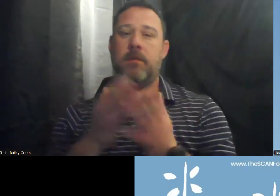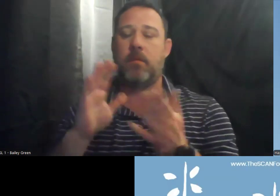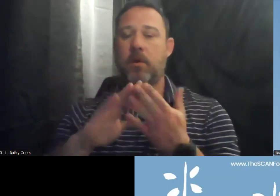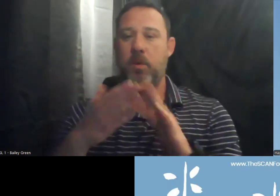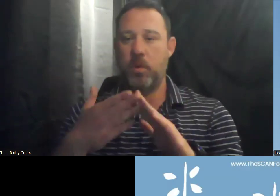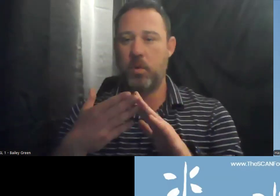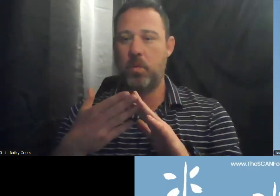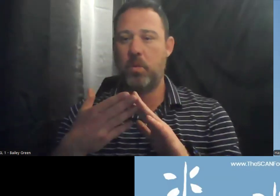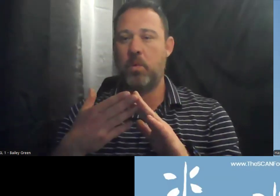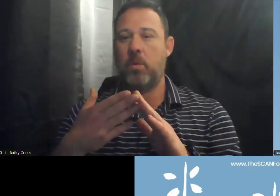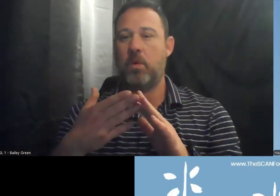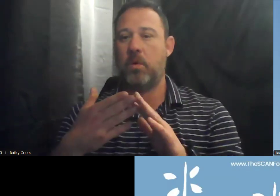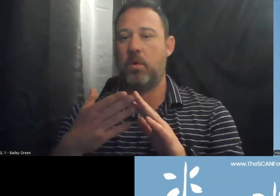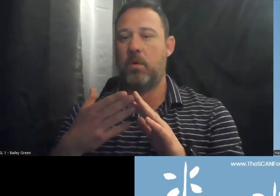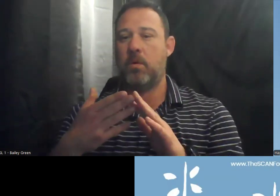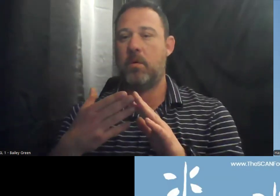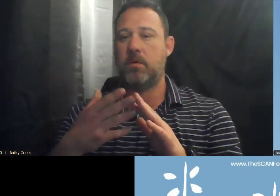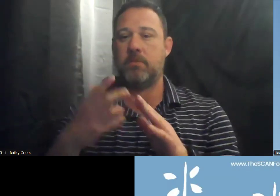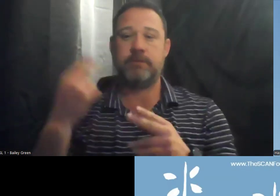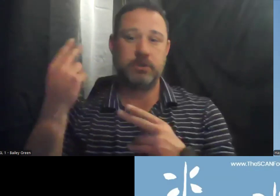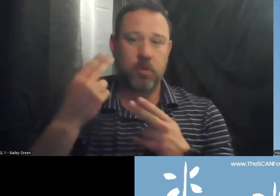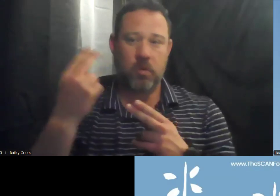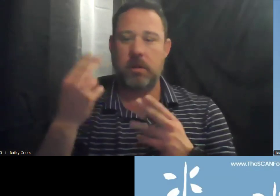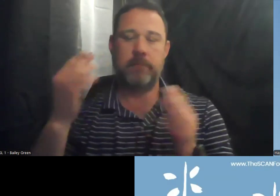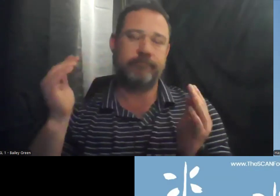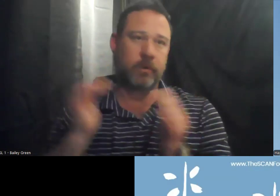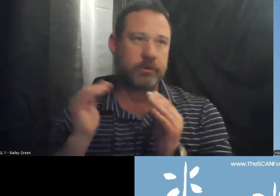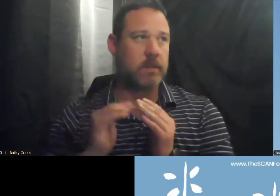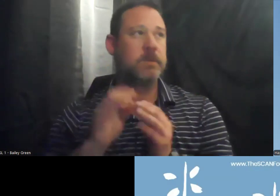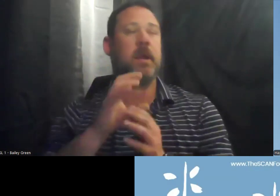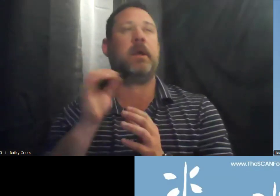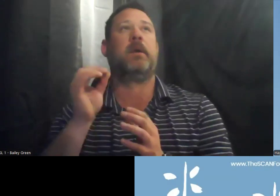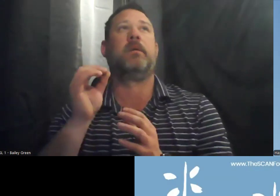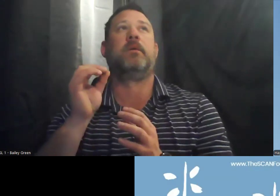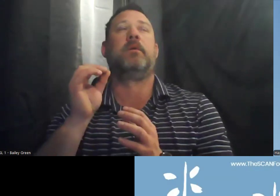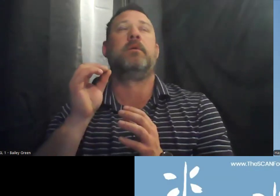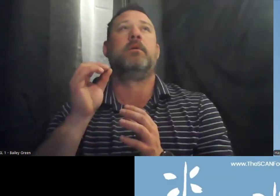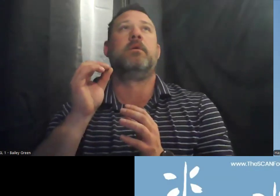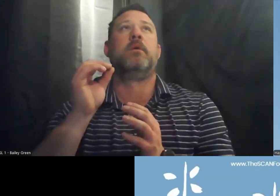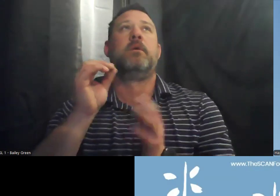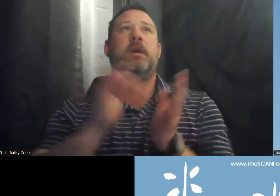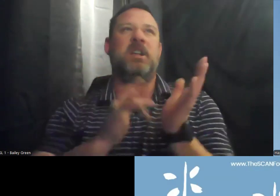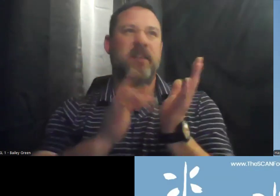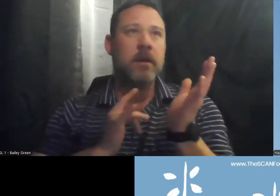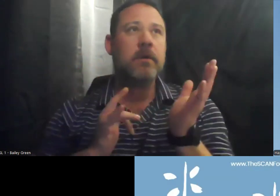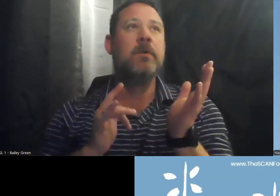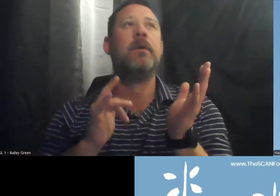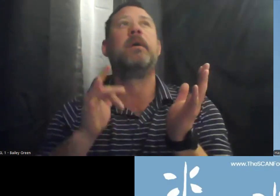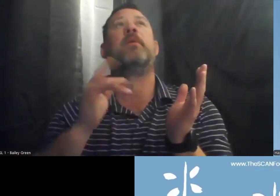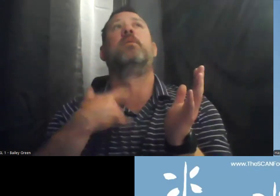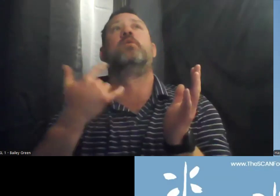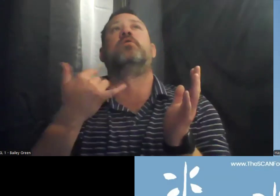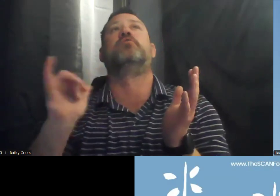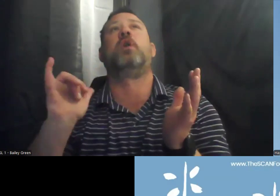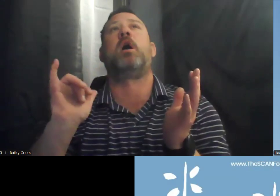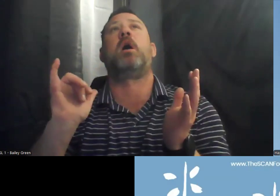that have that are historically marginalized, and making sure that we are, as we're trying